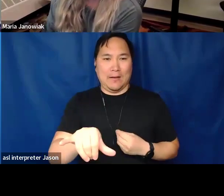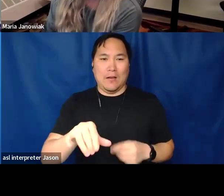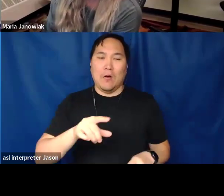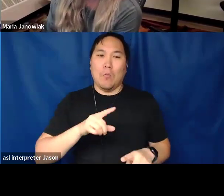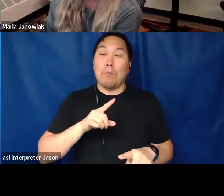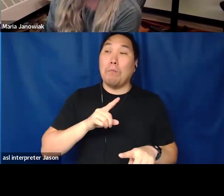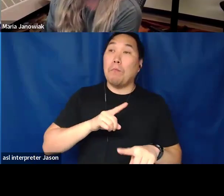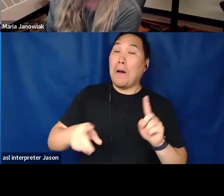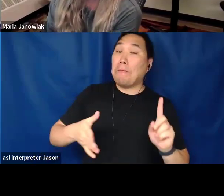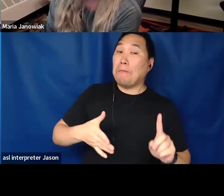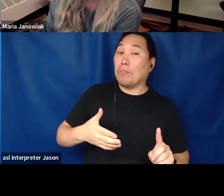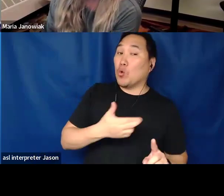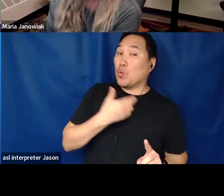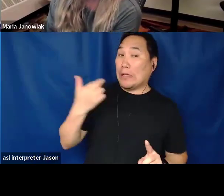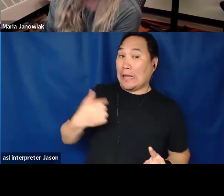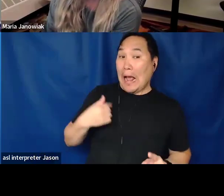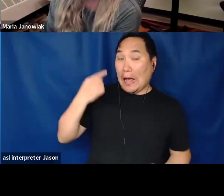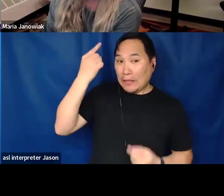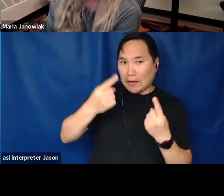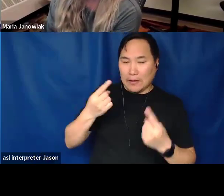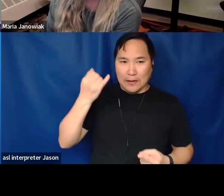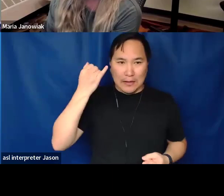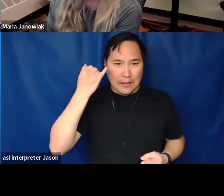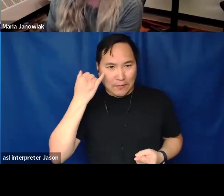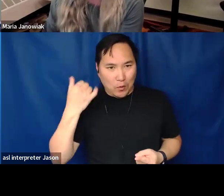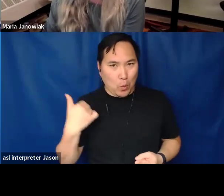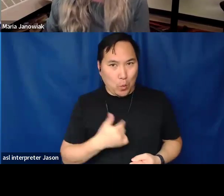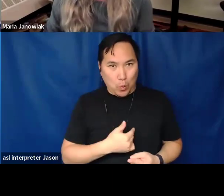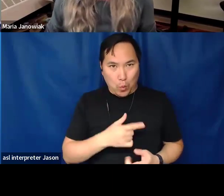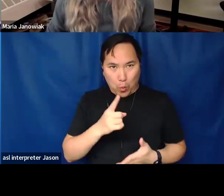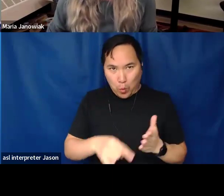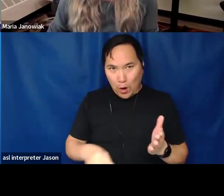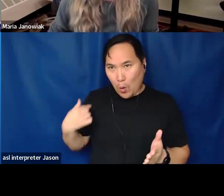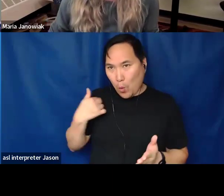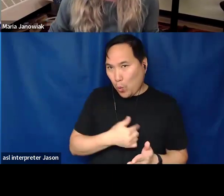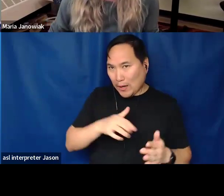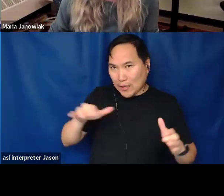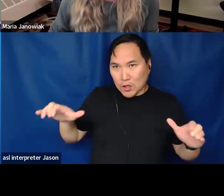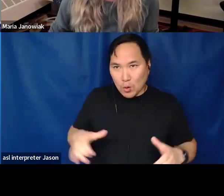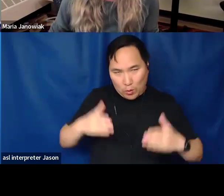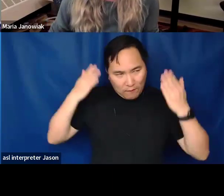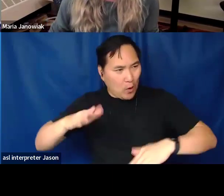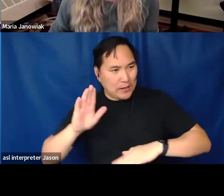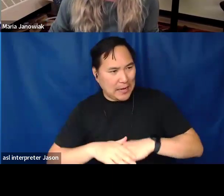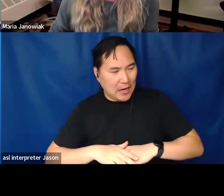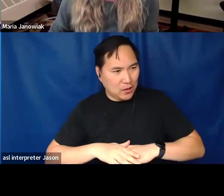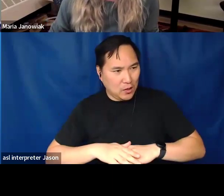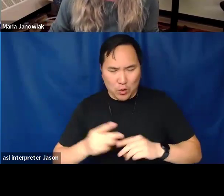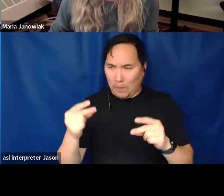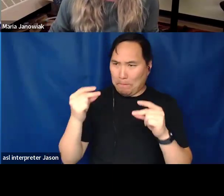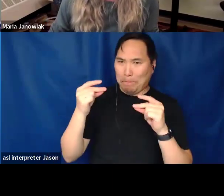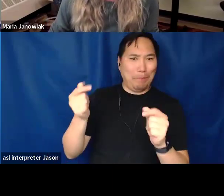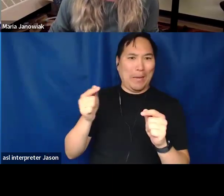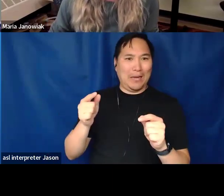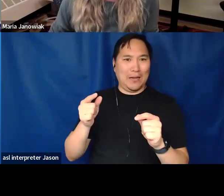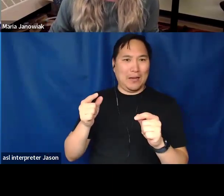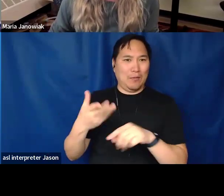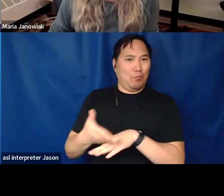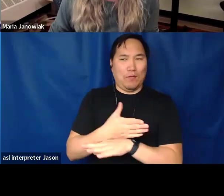I see is doing what we're doing, being too short term, too short sighted. In fact, I've